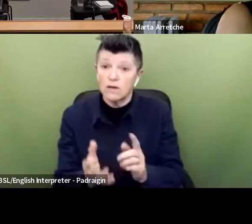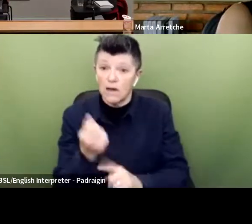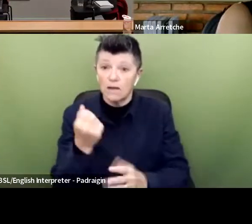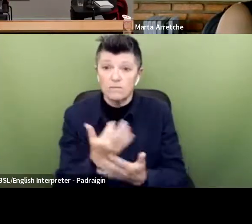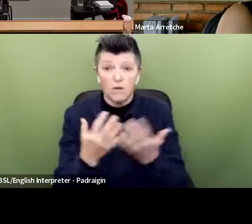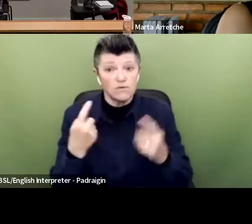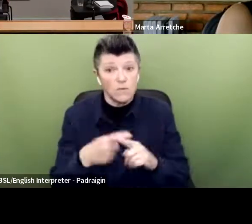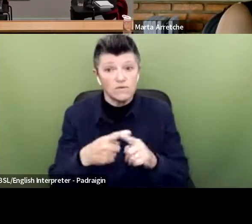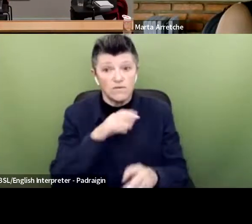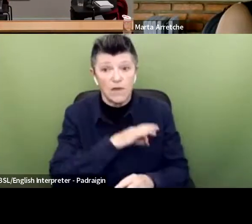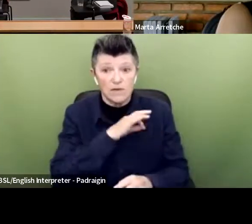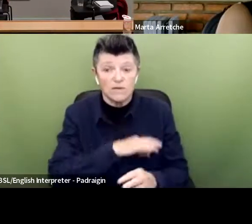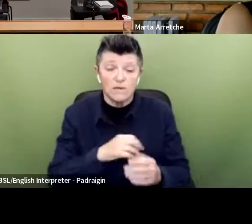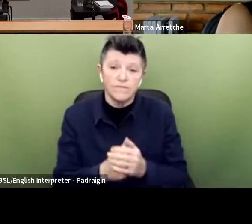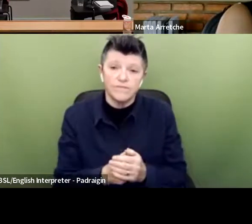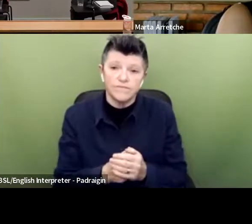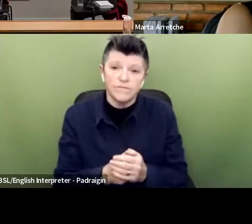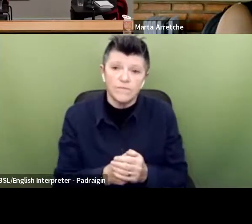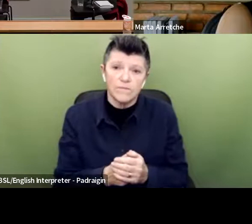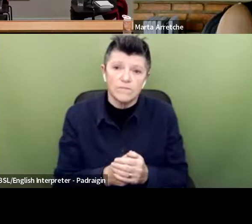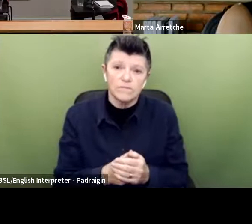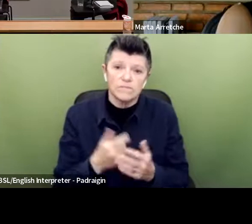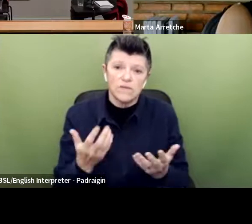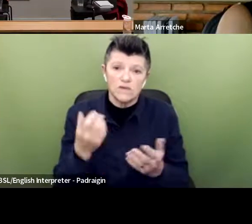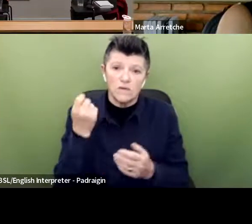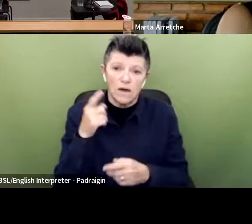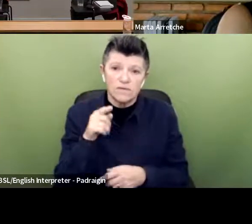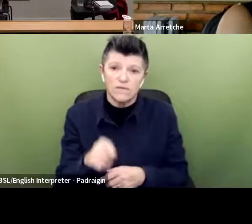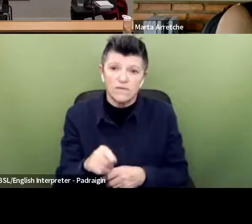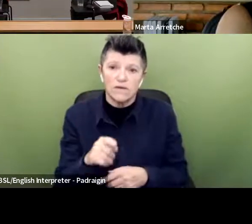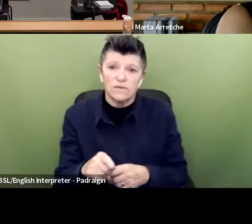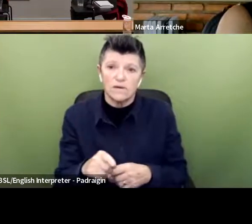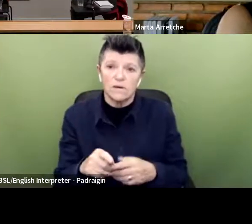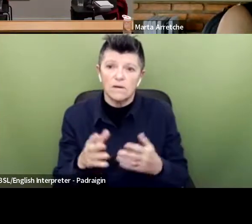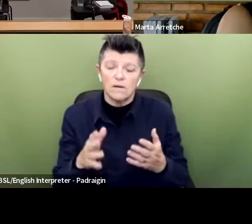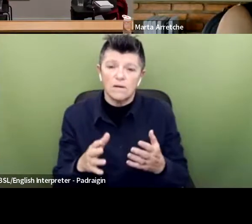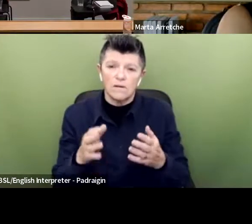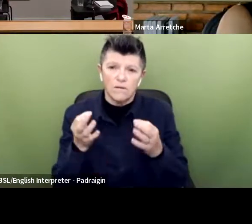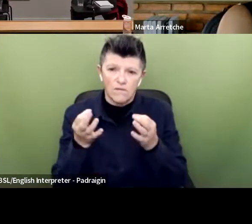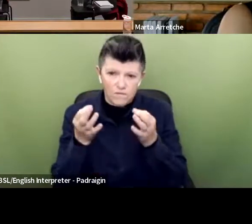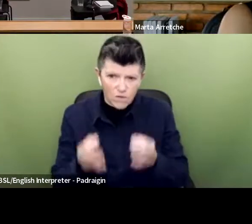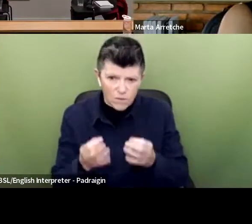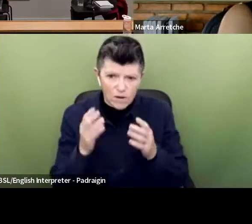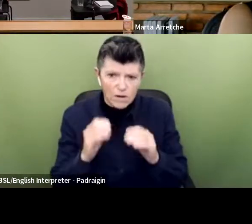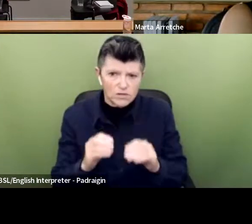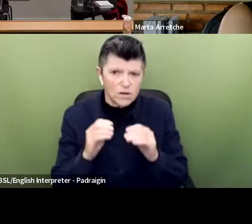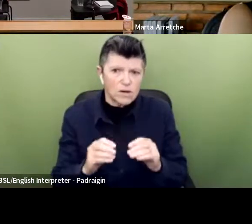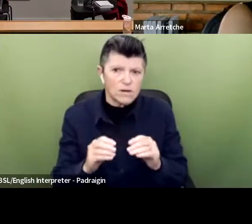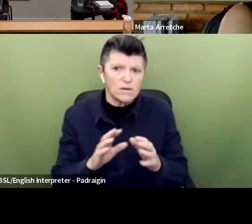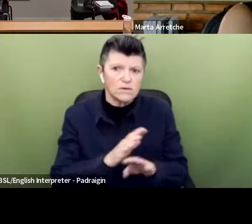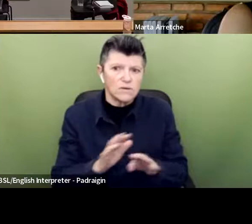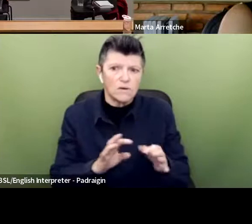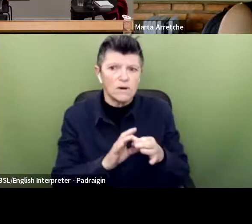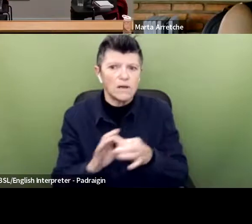from it. And one of the ideas behind it is that the people, like formal education is not as linked to problem solving abilities